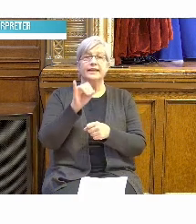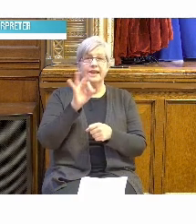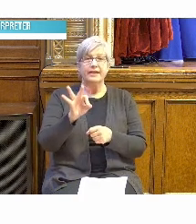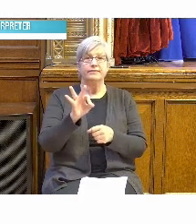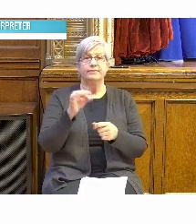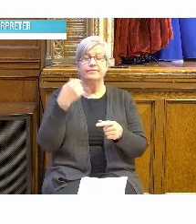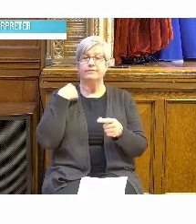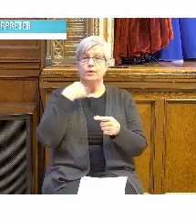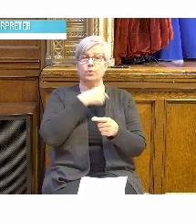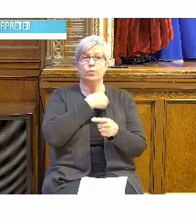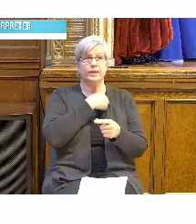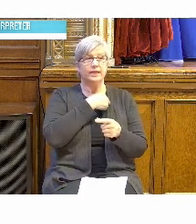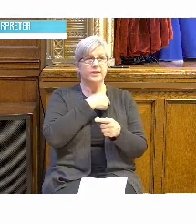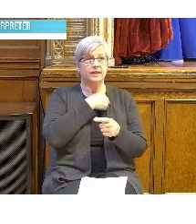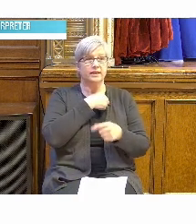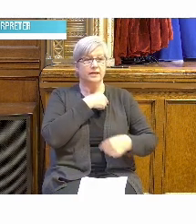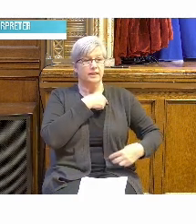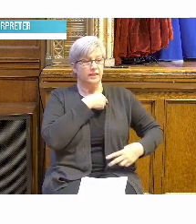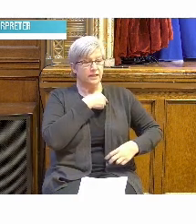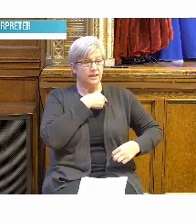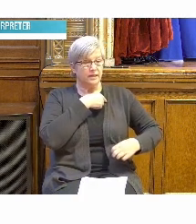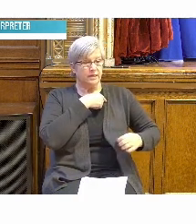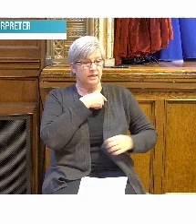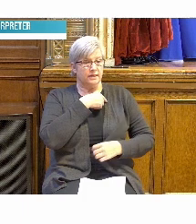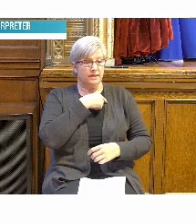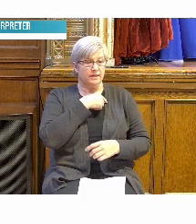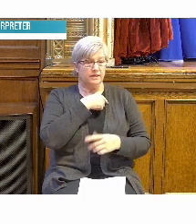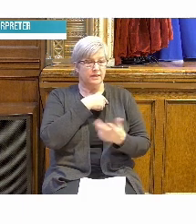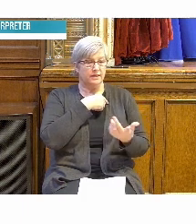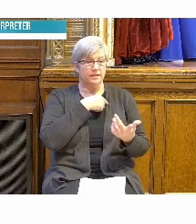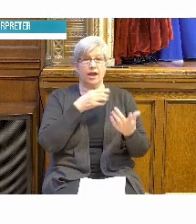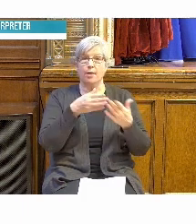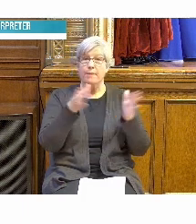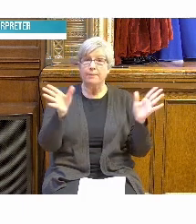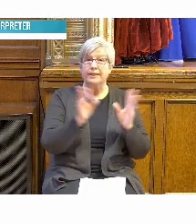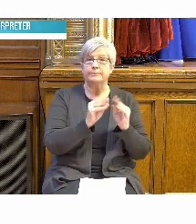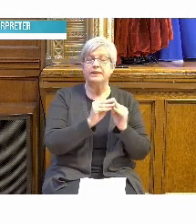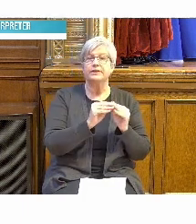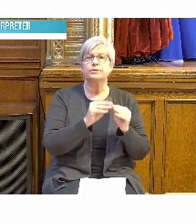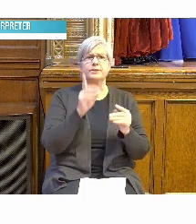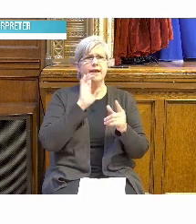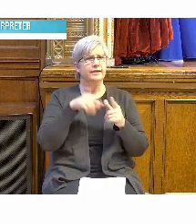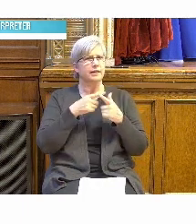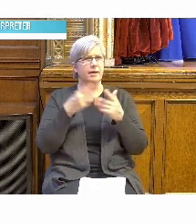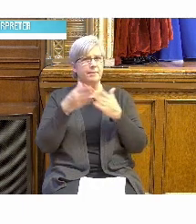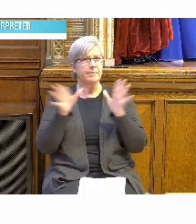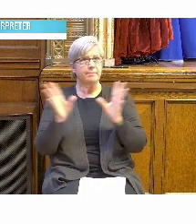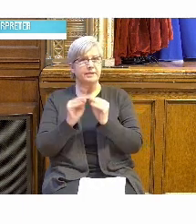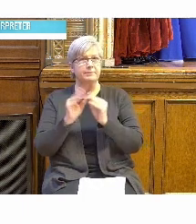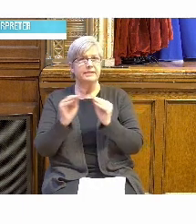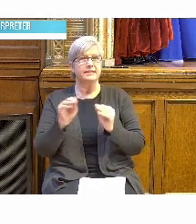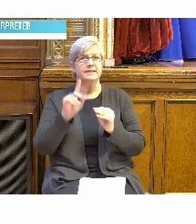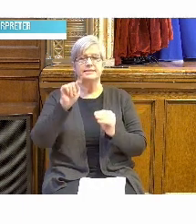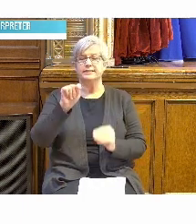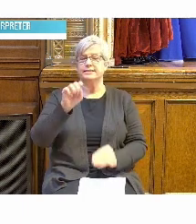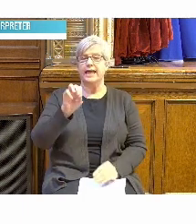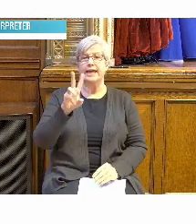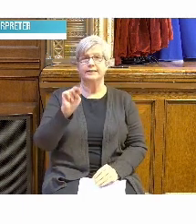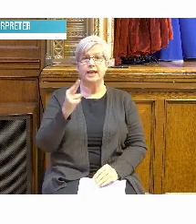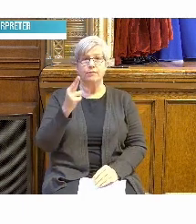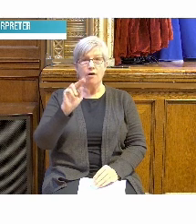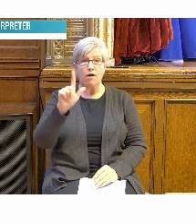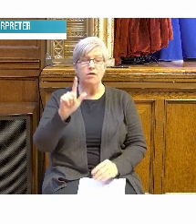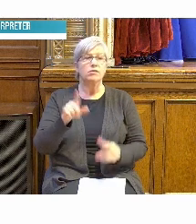commission meetings, are we talking about public meetings? Are we talking about public meetings and town halls? Are we talking